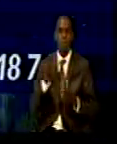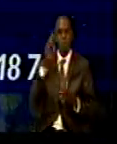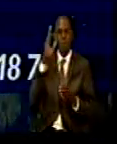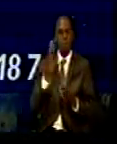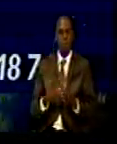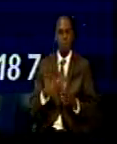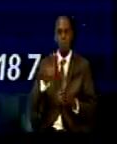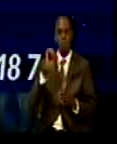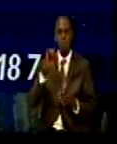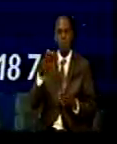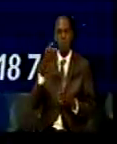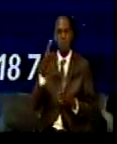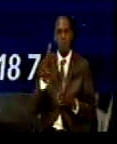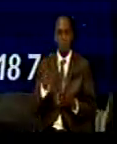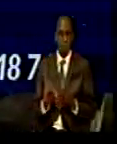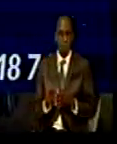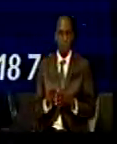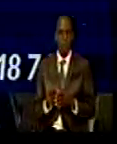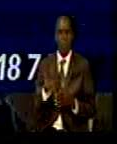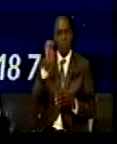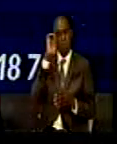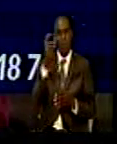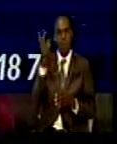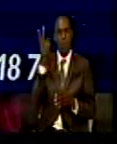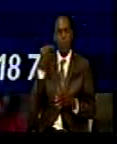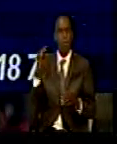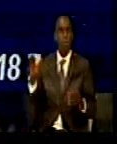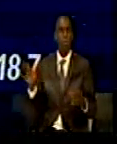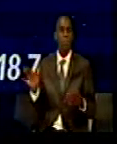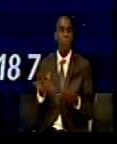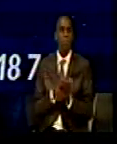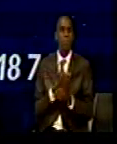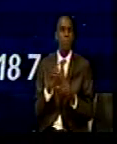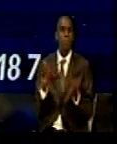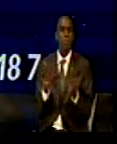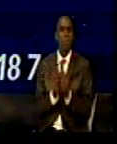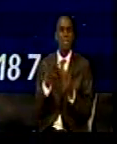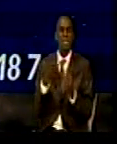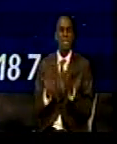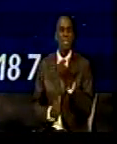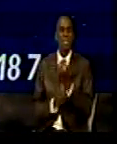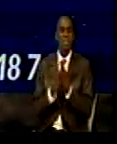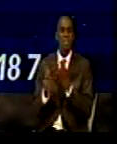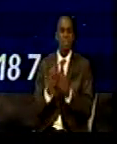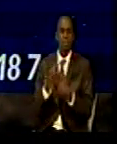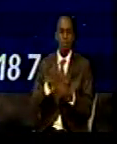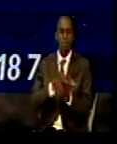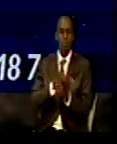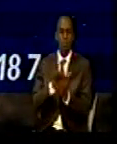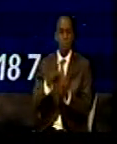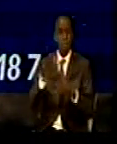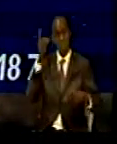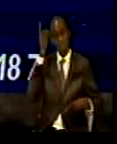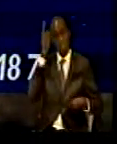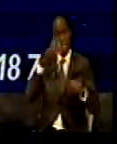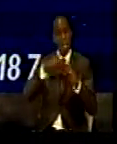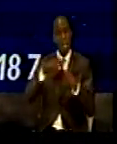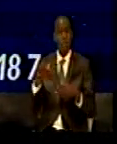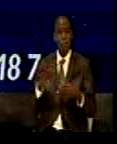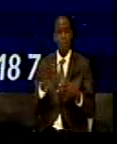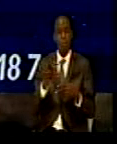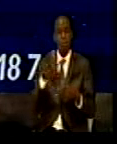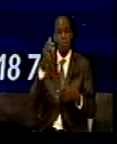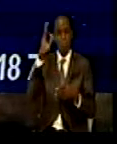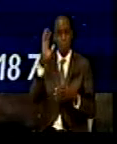he was healed of the deadly COVID-19 virus after the GS prayer for him in